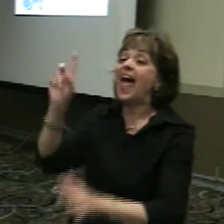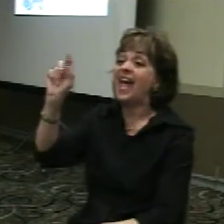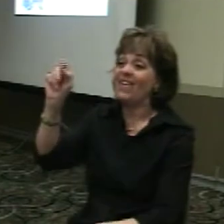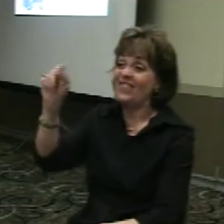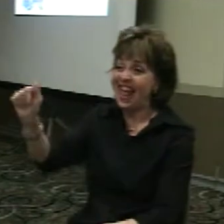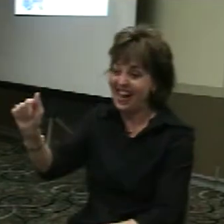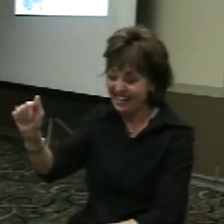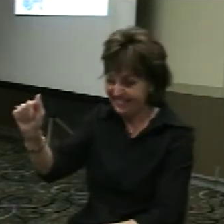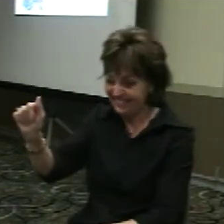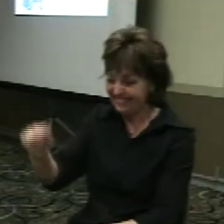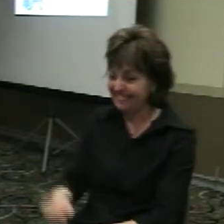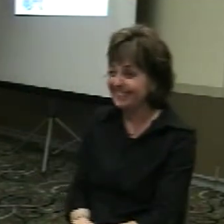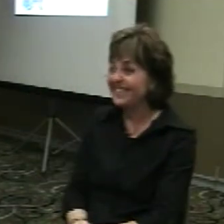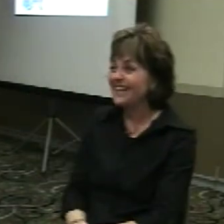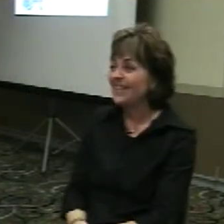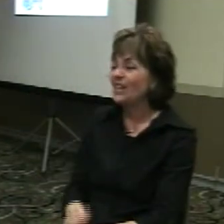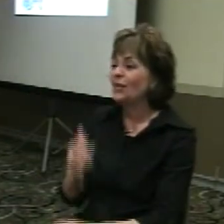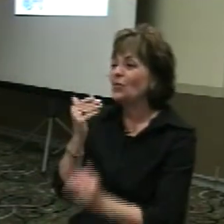good morning.